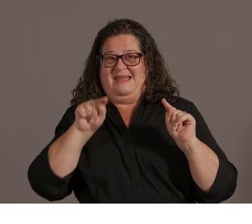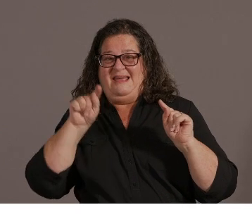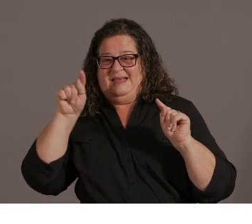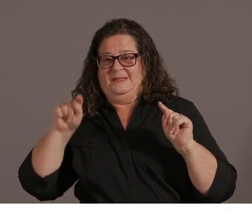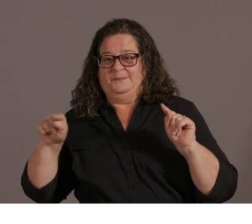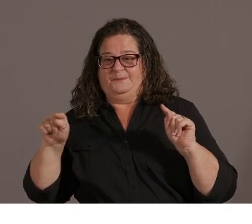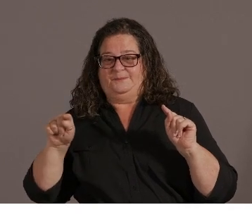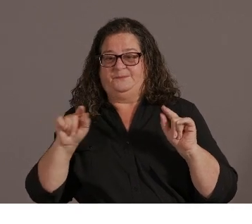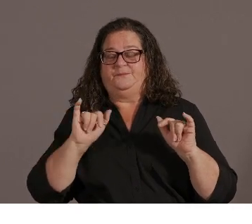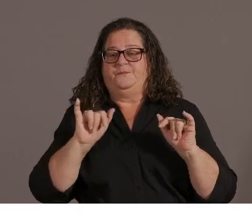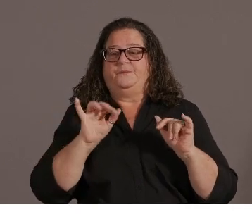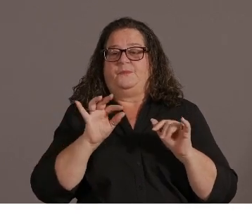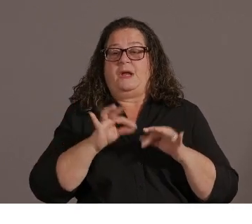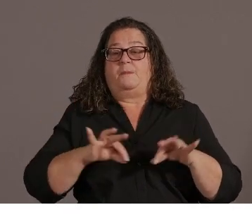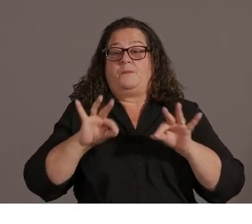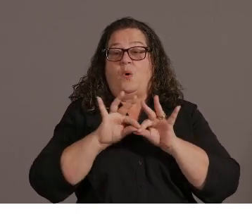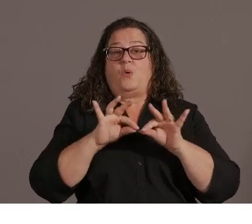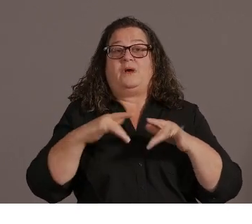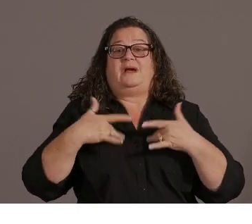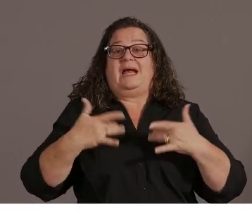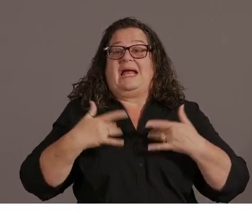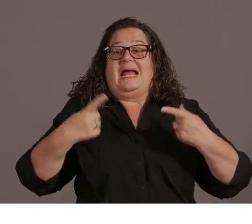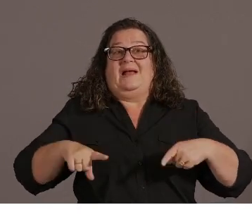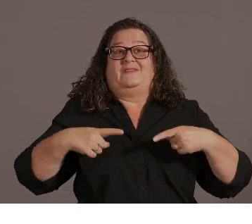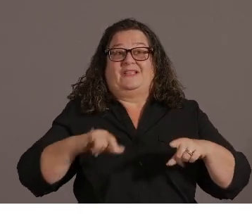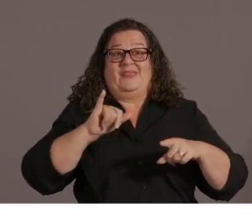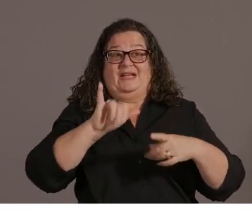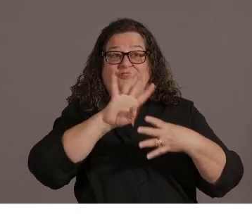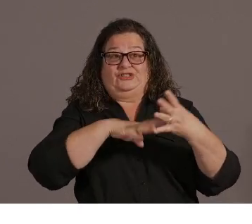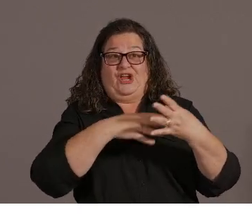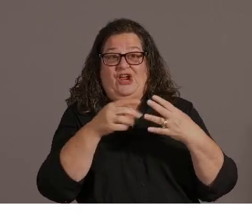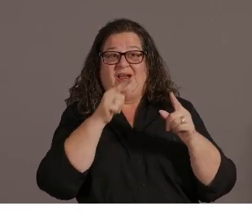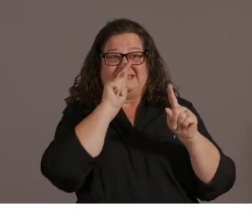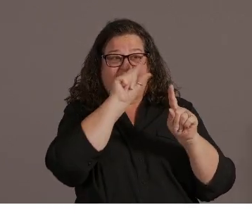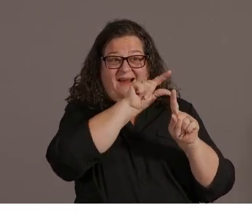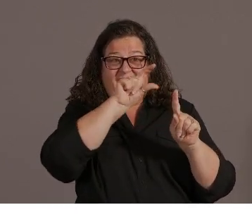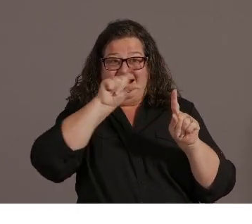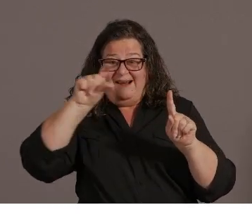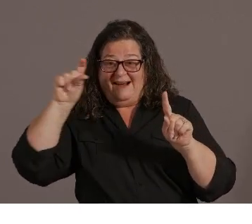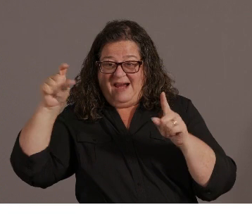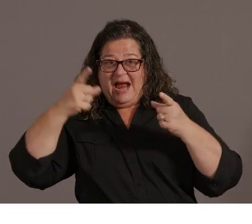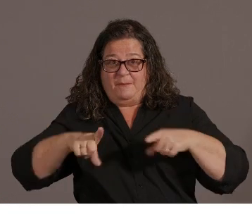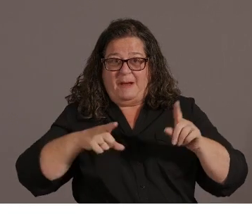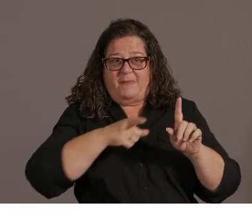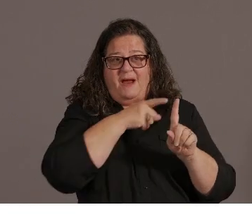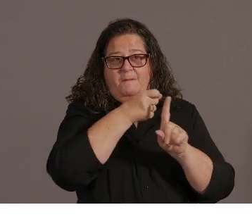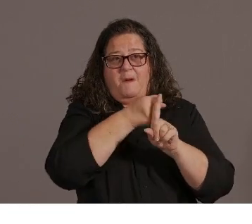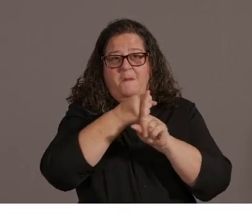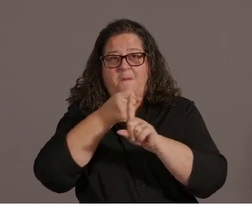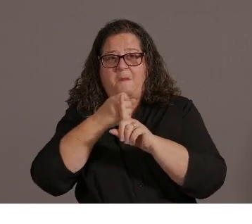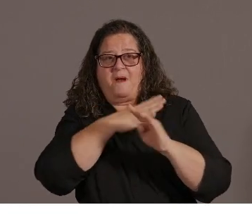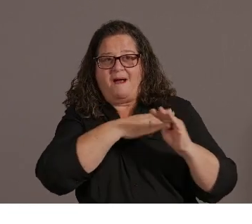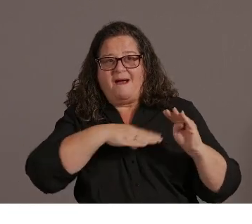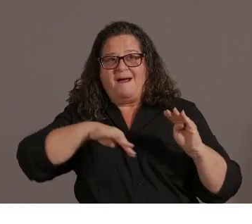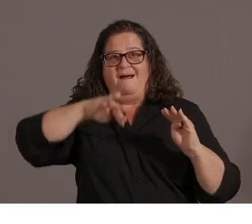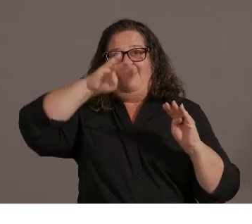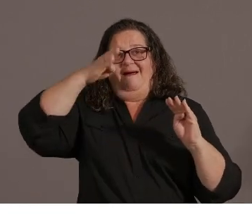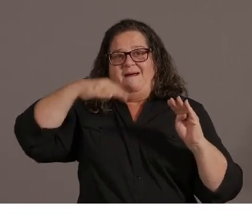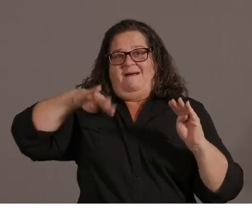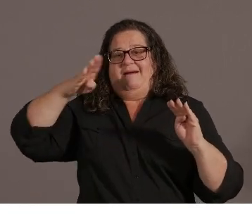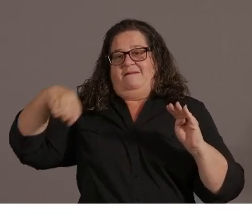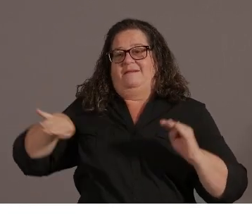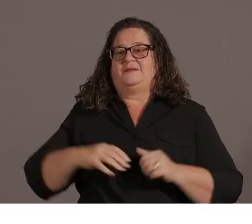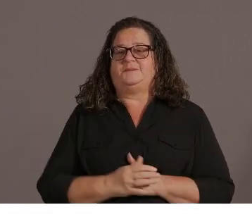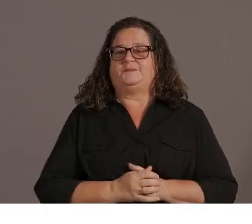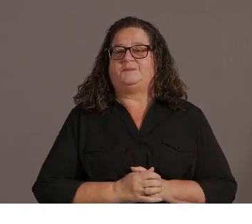the COVID-19 pandemic, are overlaid onto the graph. And you can see that we continue to see a downward